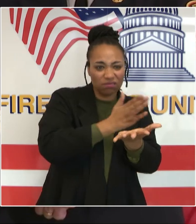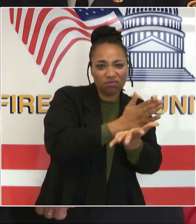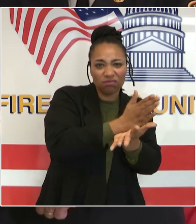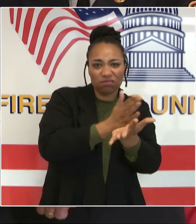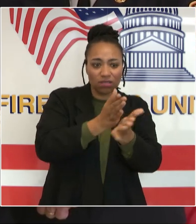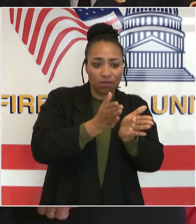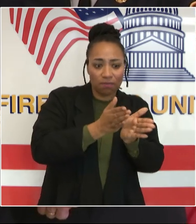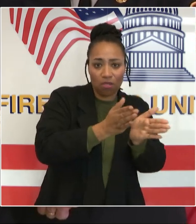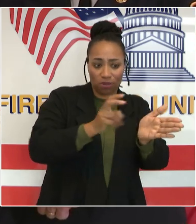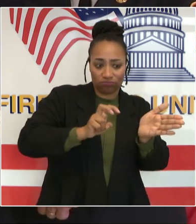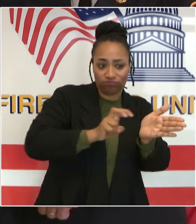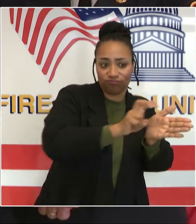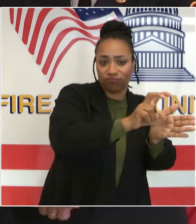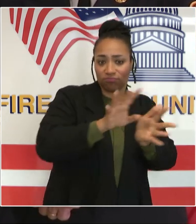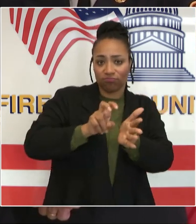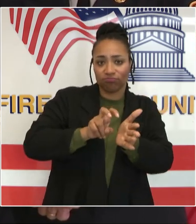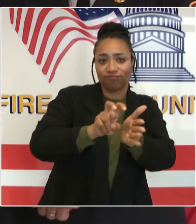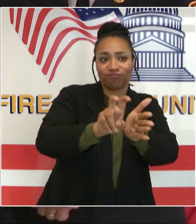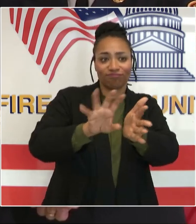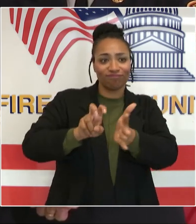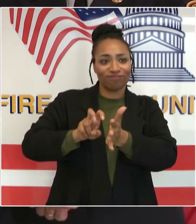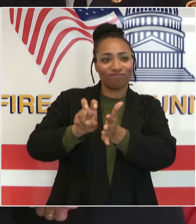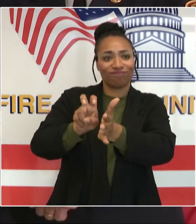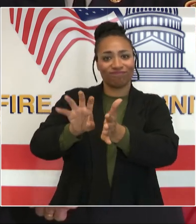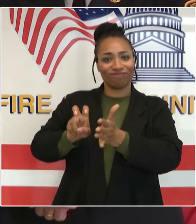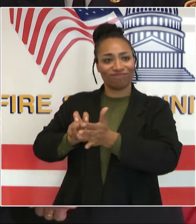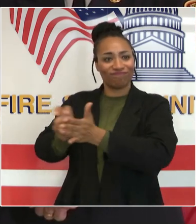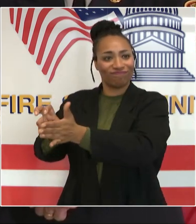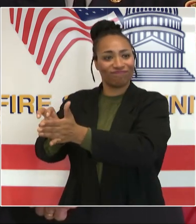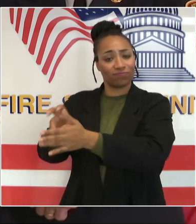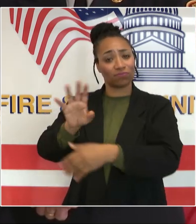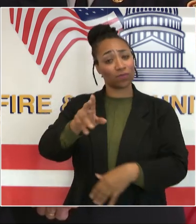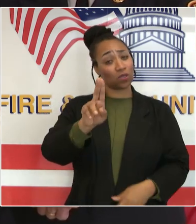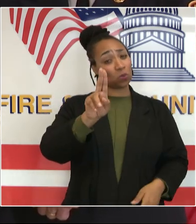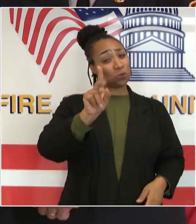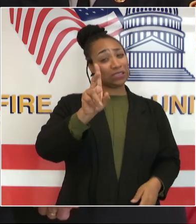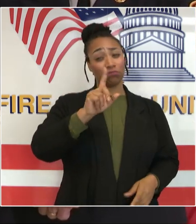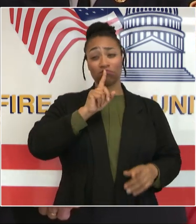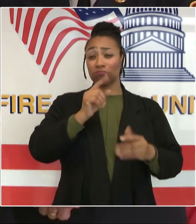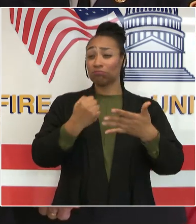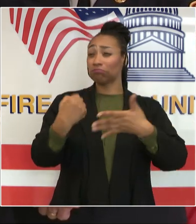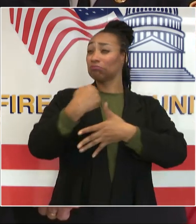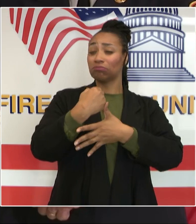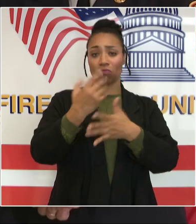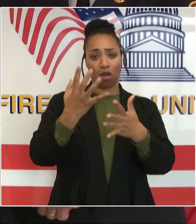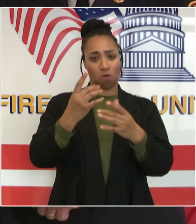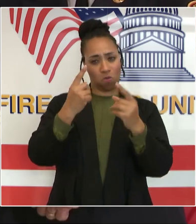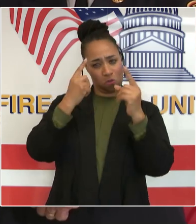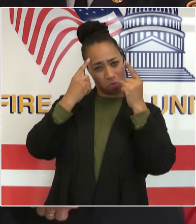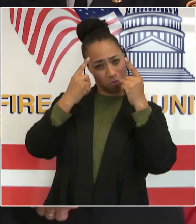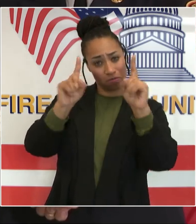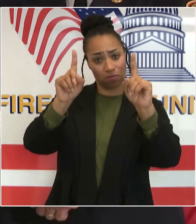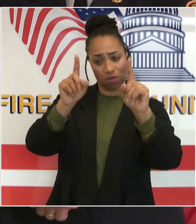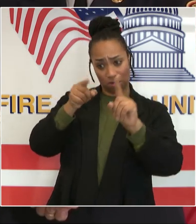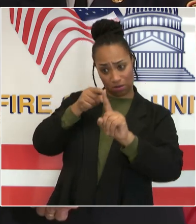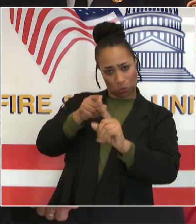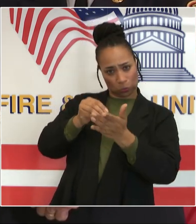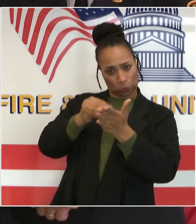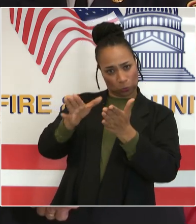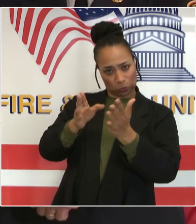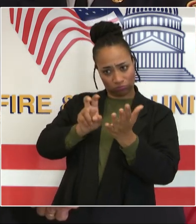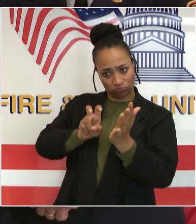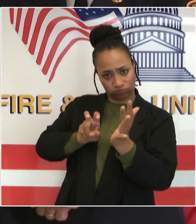go, turning their potential into power. That's what we do. For those unfamiliar